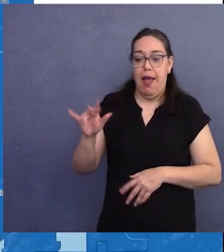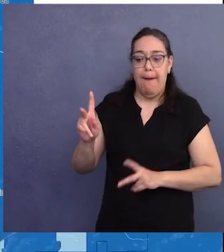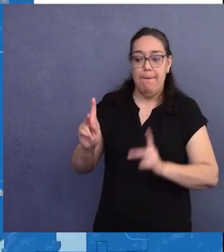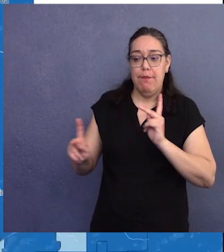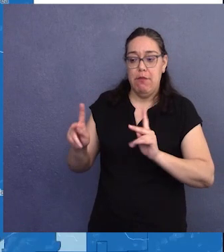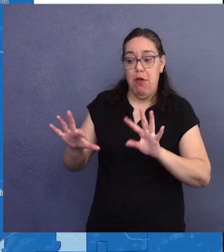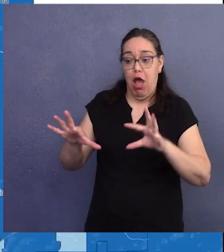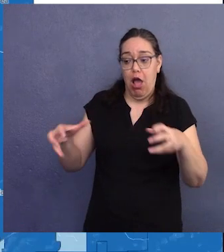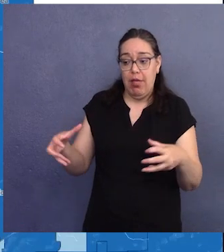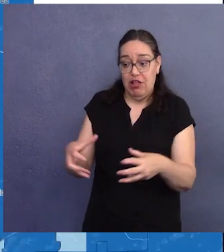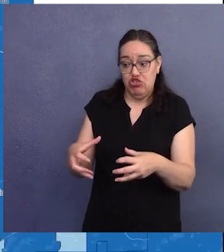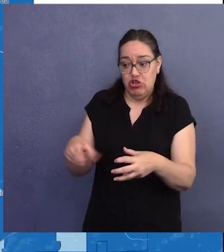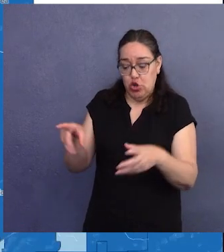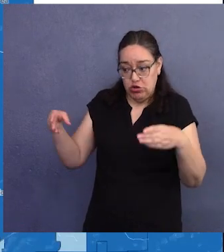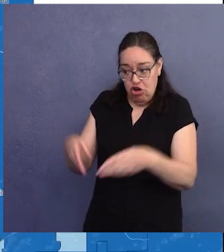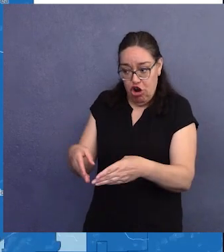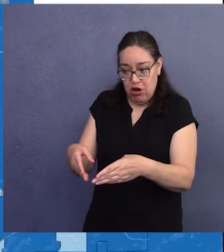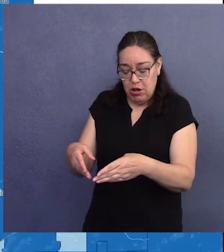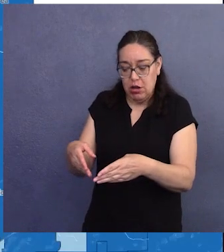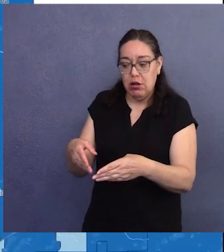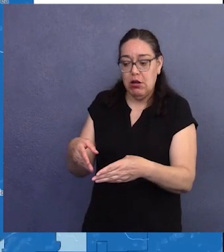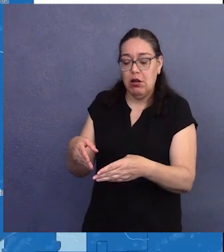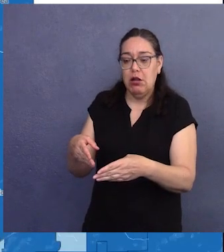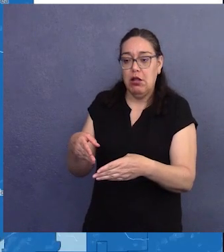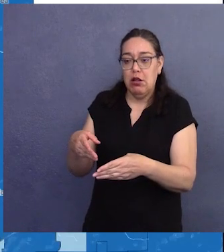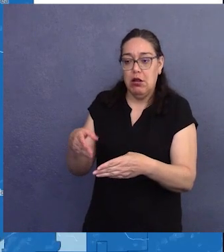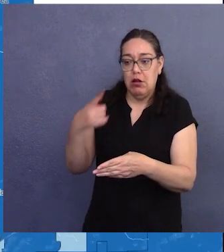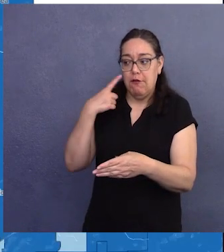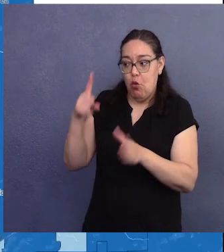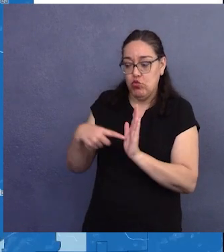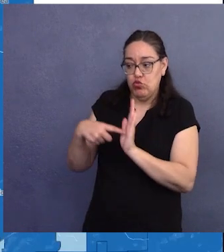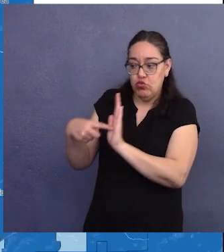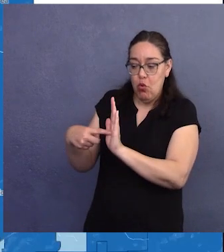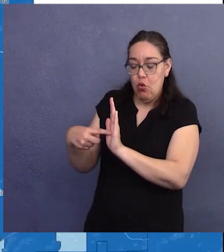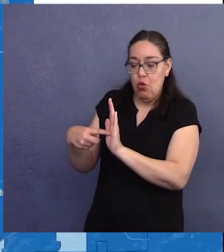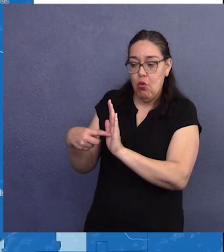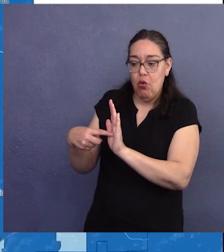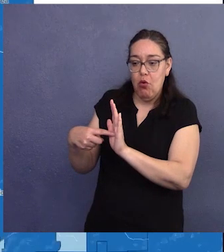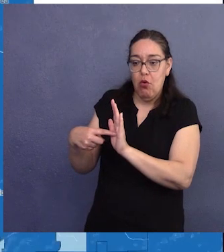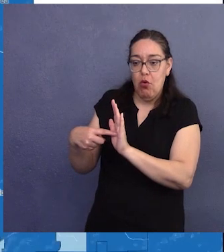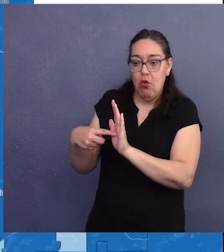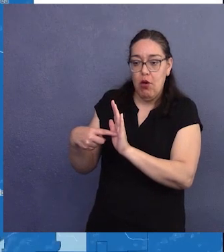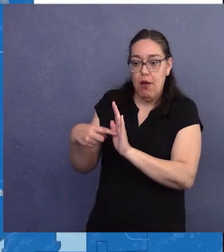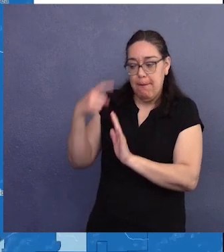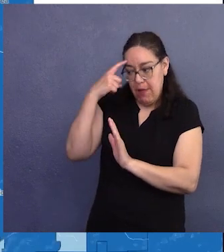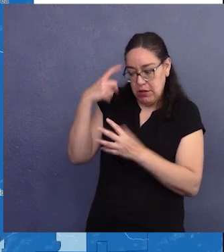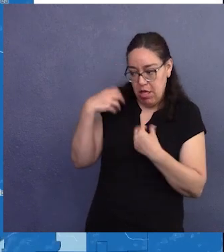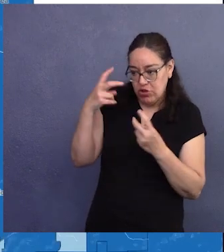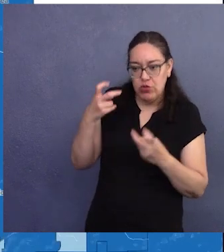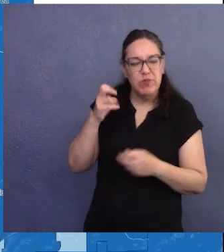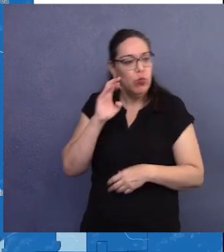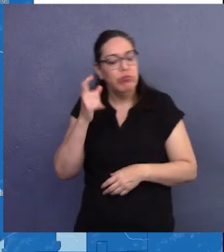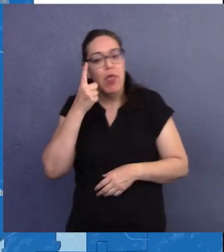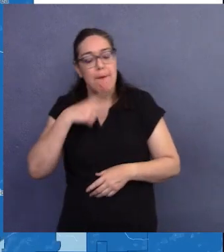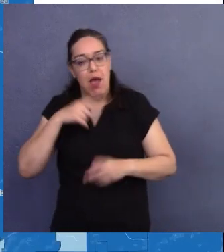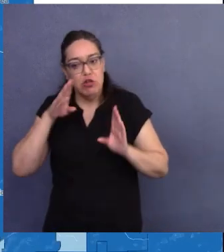population that you're going to be targeting, are they for showcasing mental health? Yeah, well, my targeted audience is